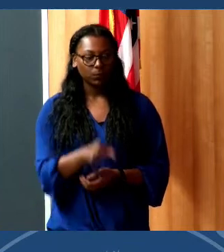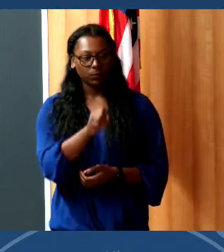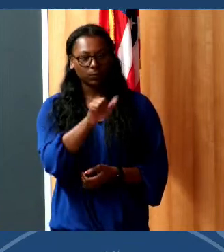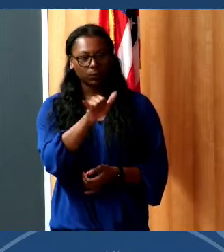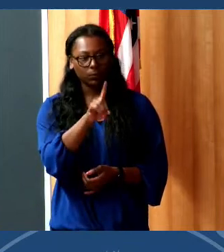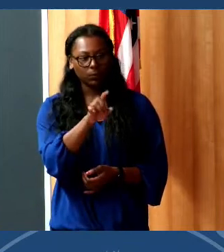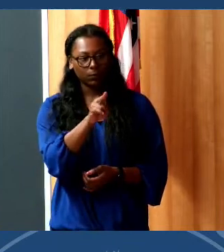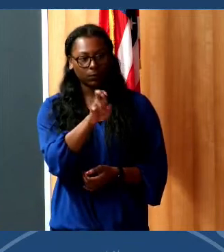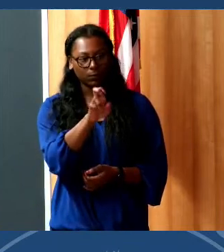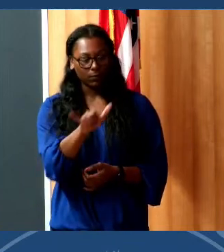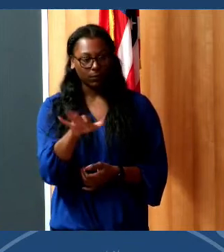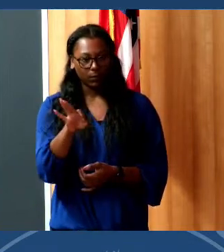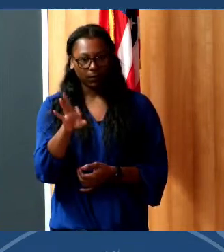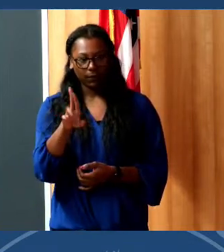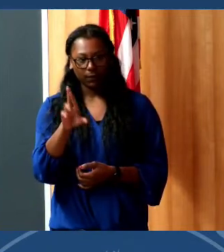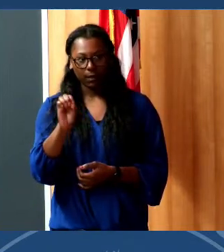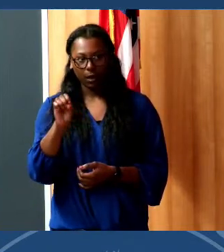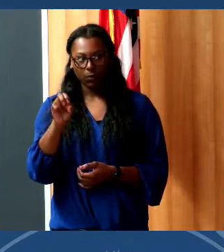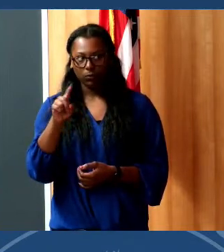Sydney Fowler.